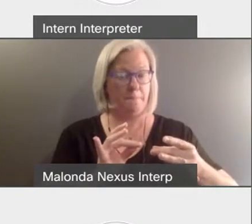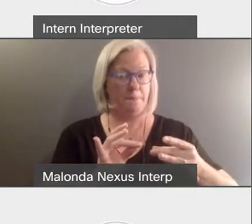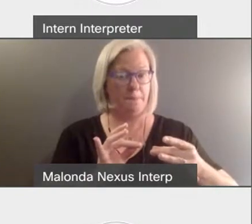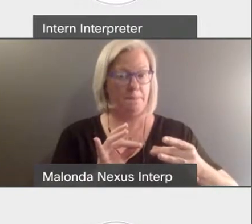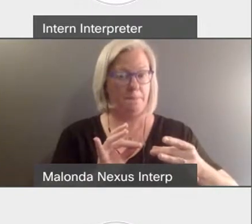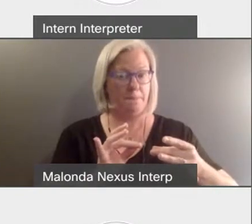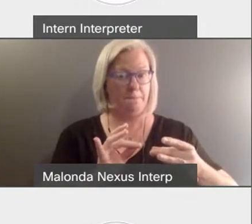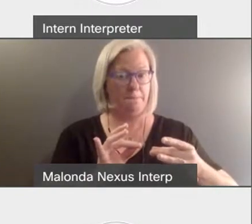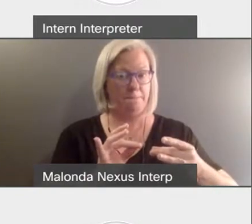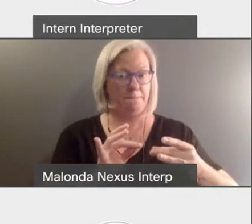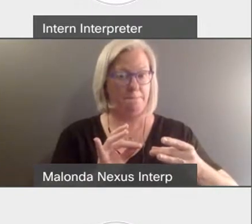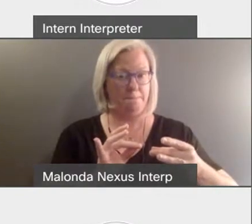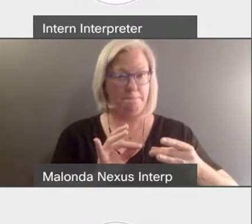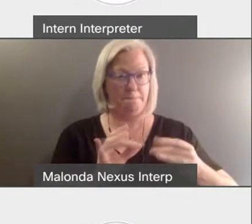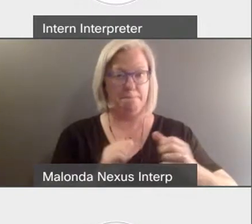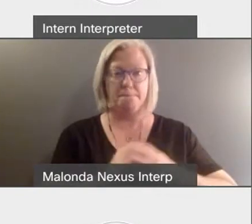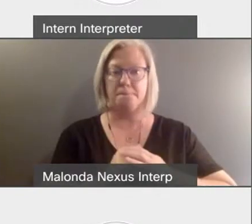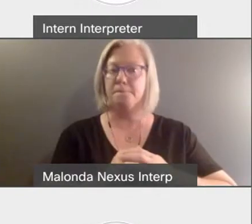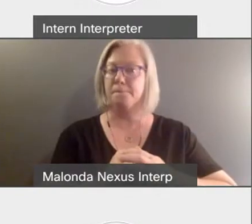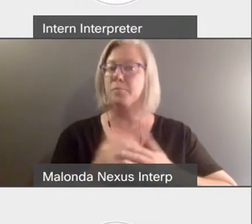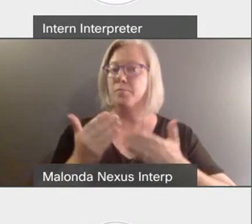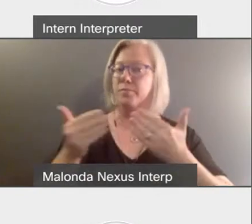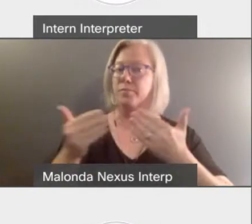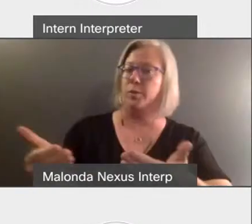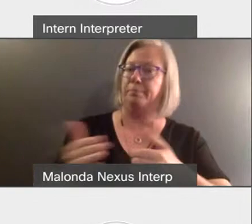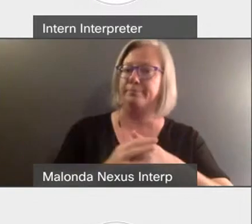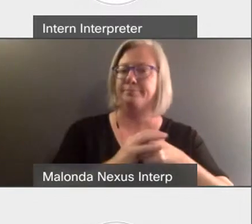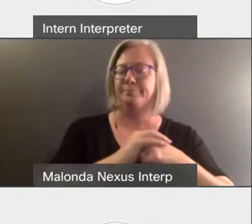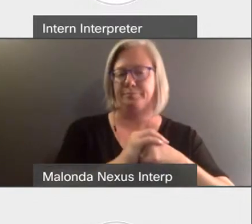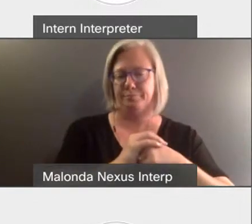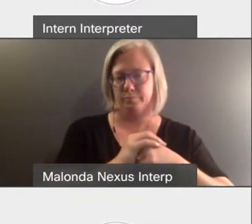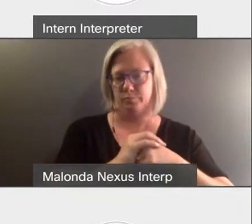Well, okay, ma'am, go ahead.